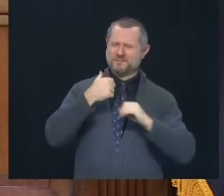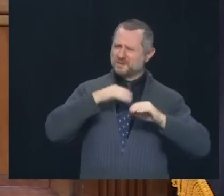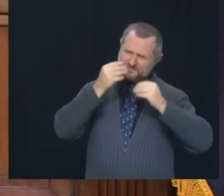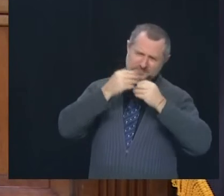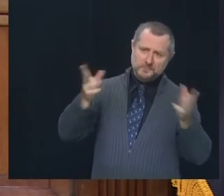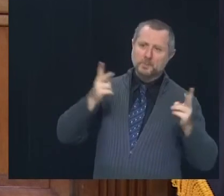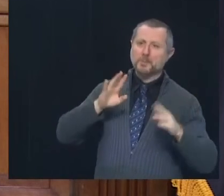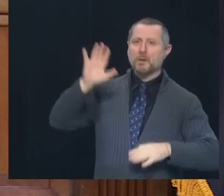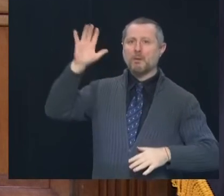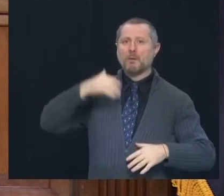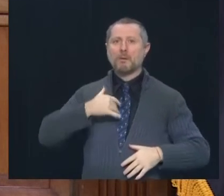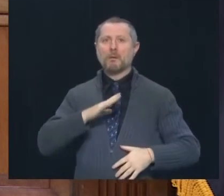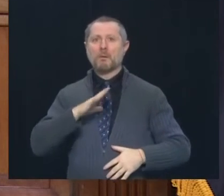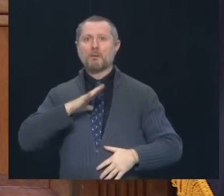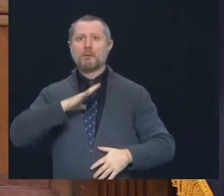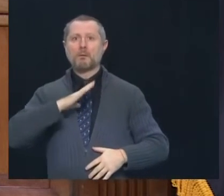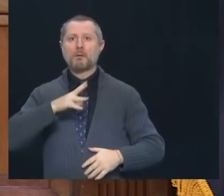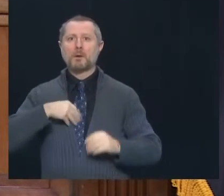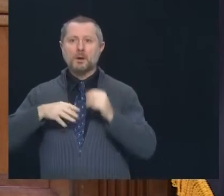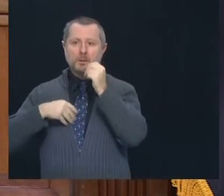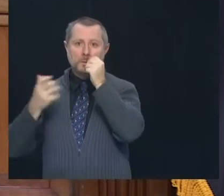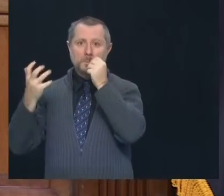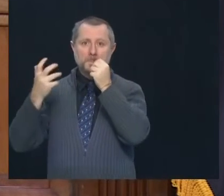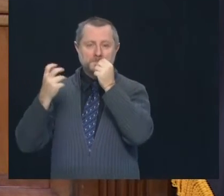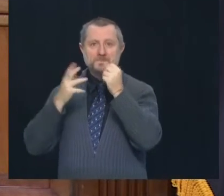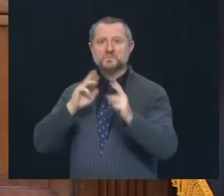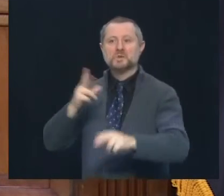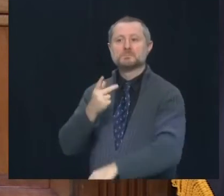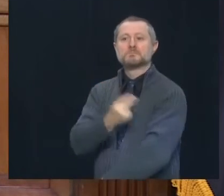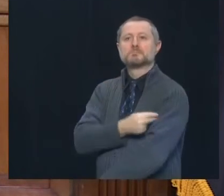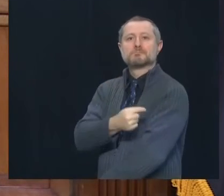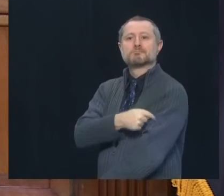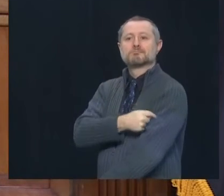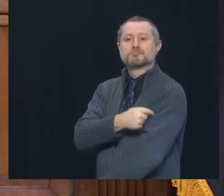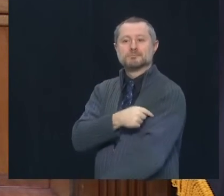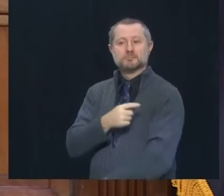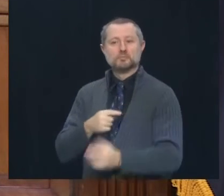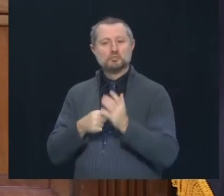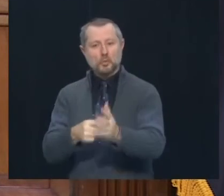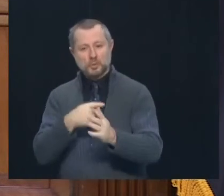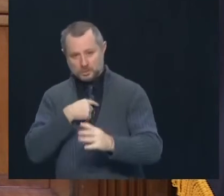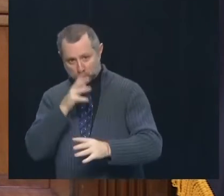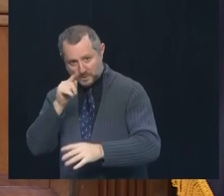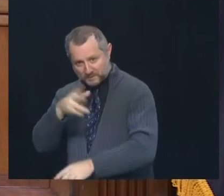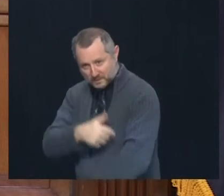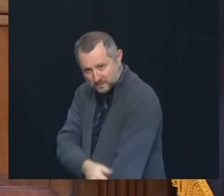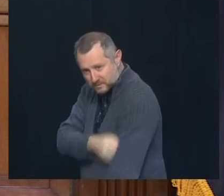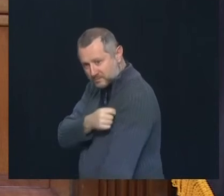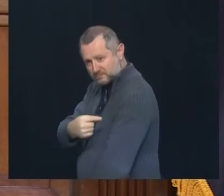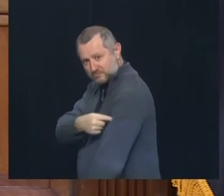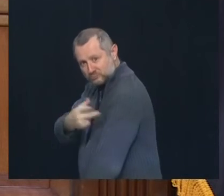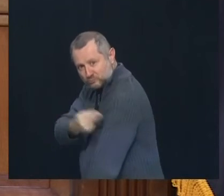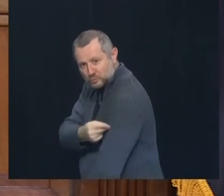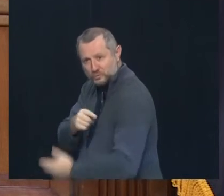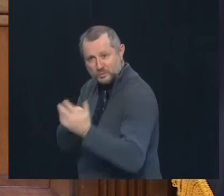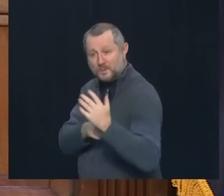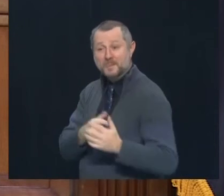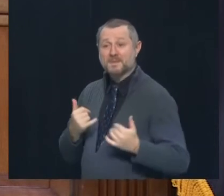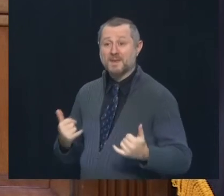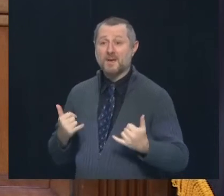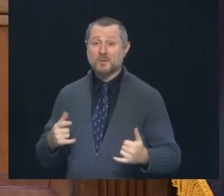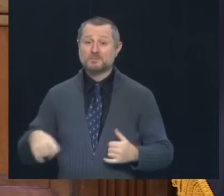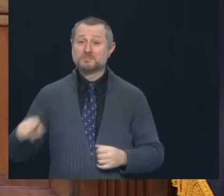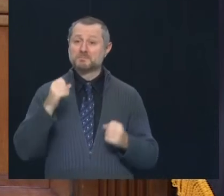vaccine publicly to show people that it's fine. There's more skepticism, I